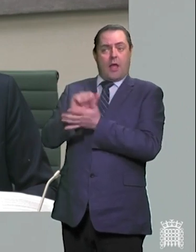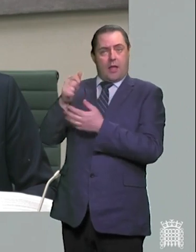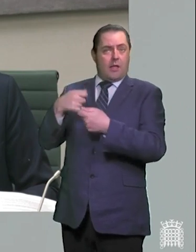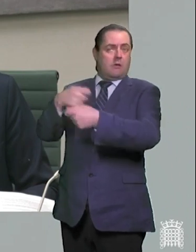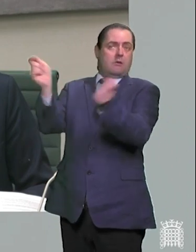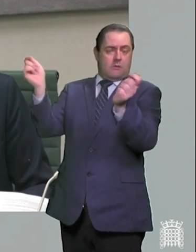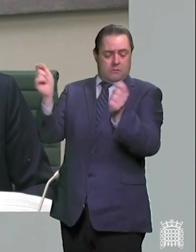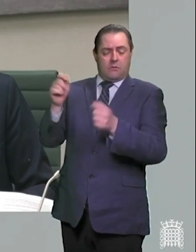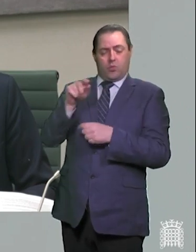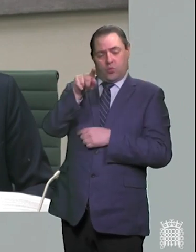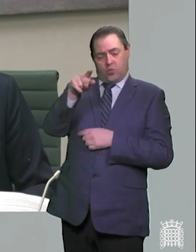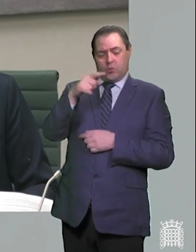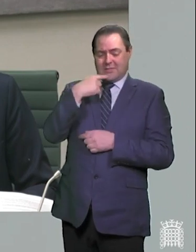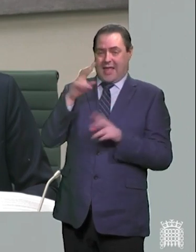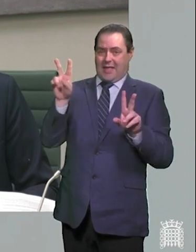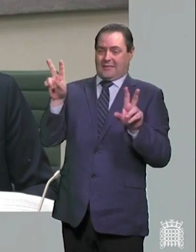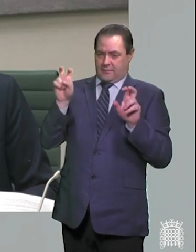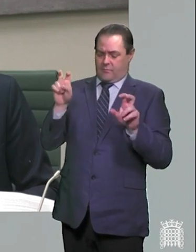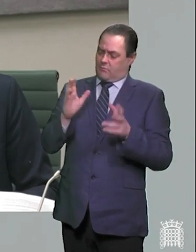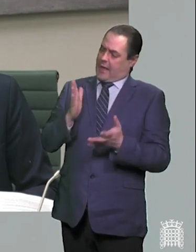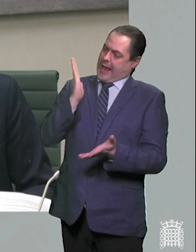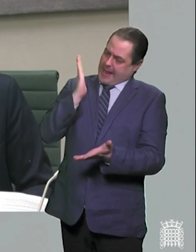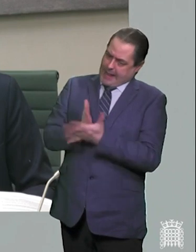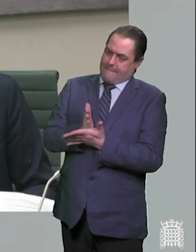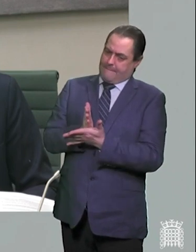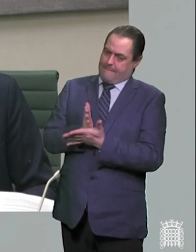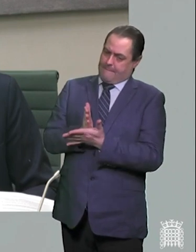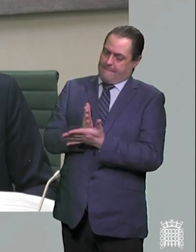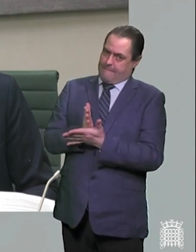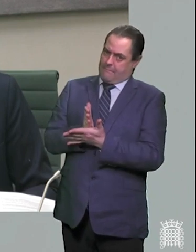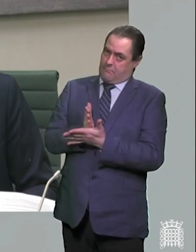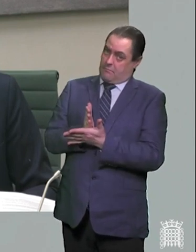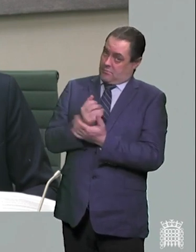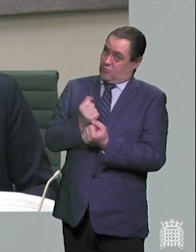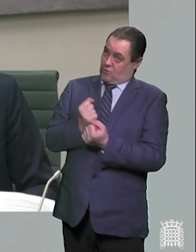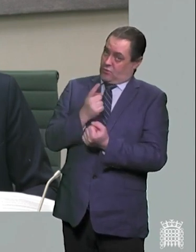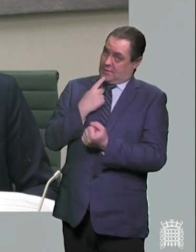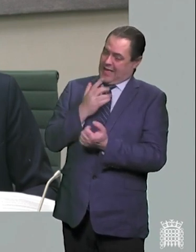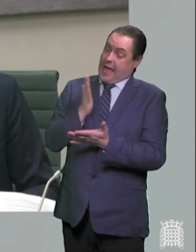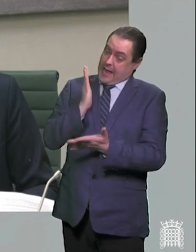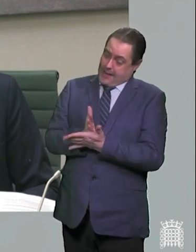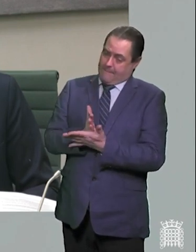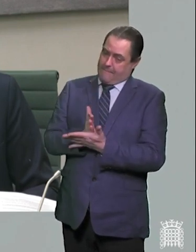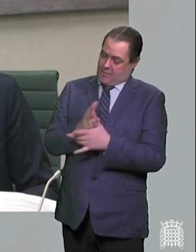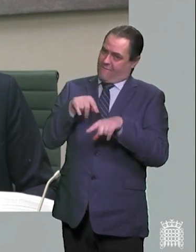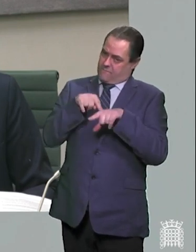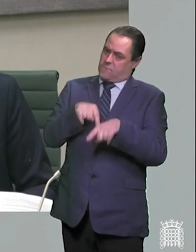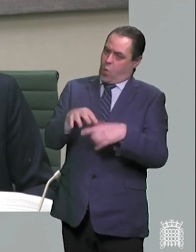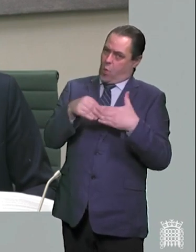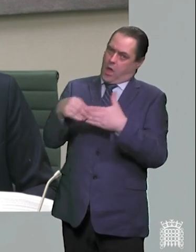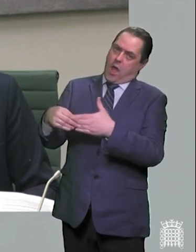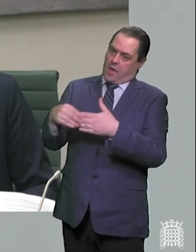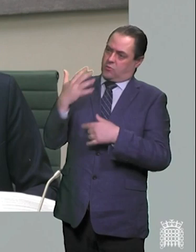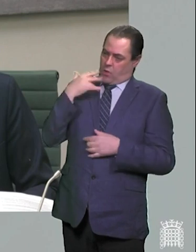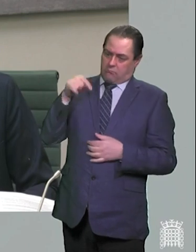report, that it was, and I quote, certainly the case, strong words, that guidance had been followed at gatherings you attended